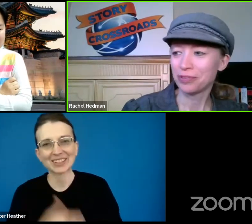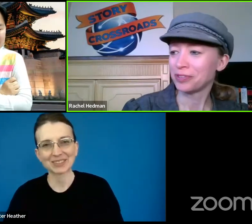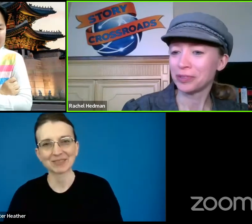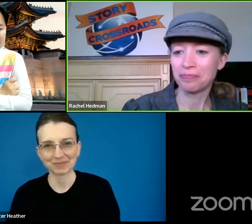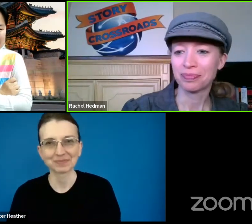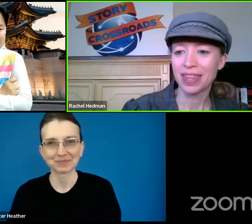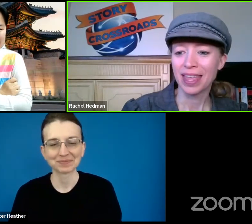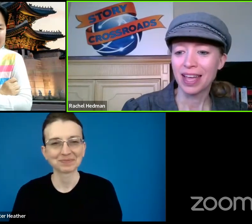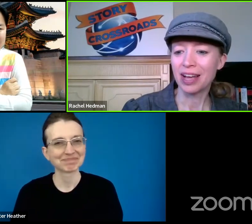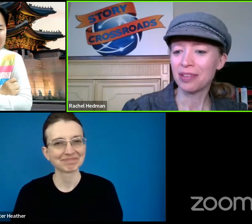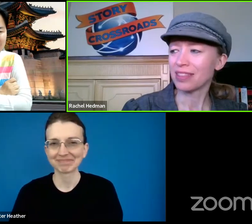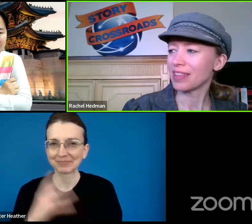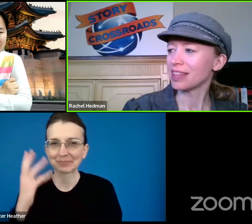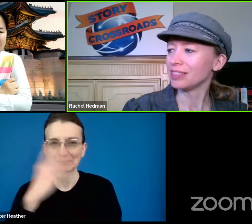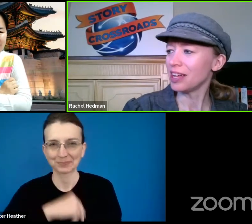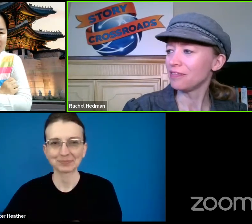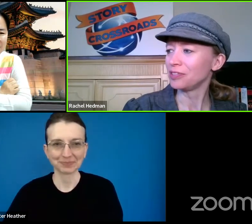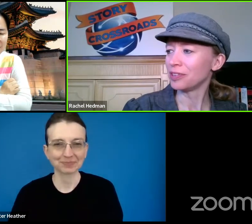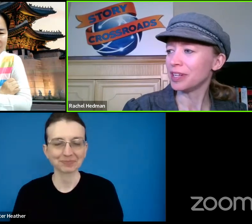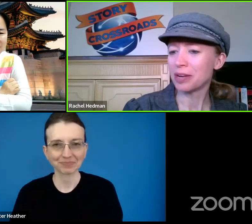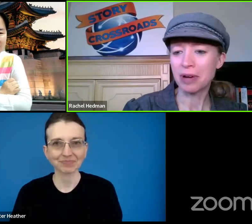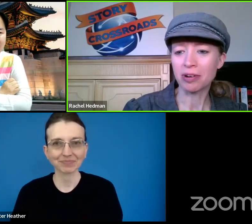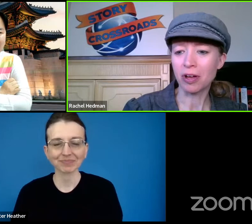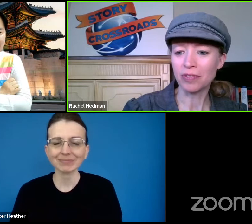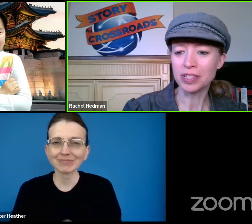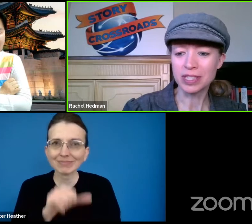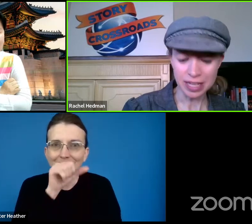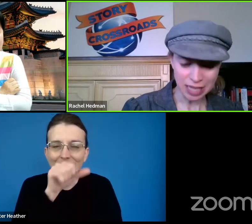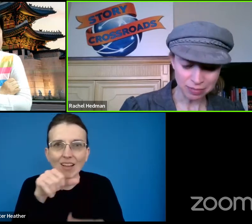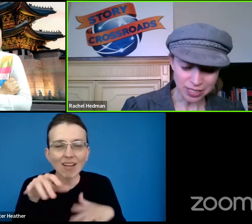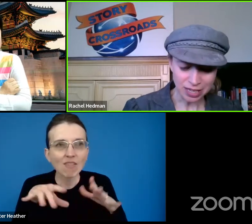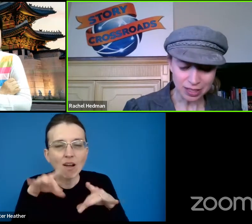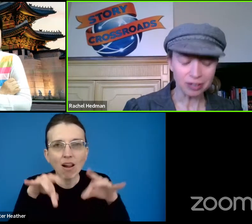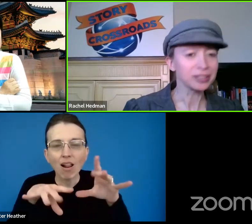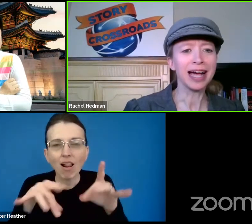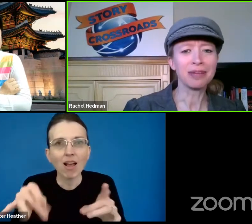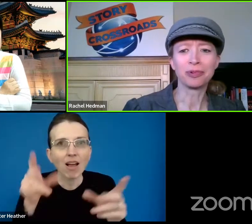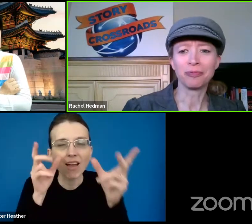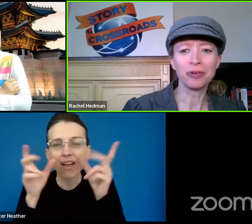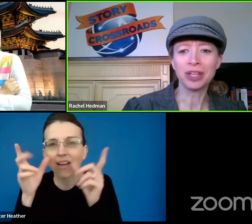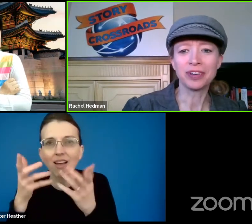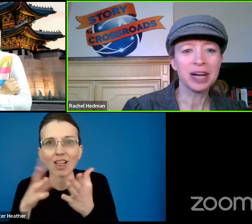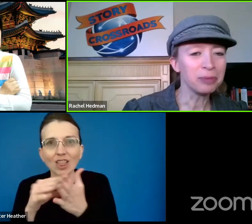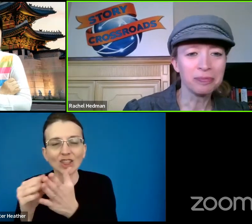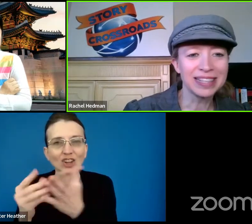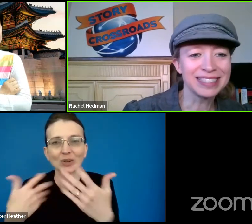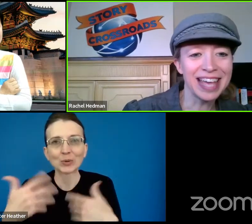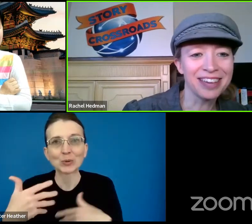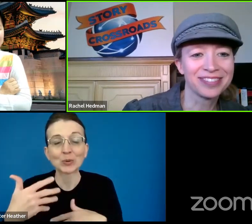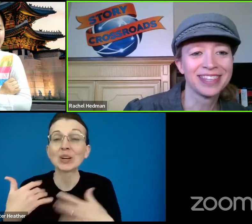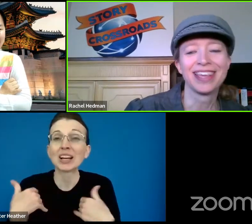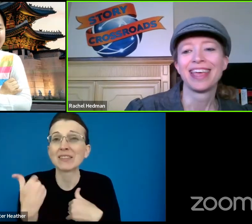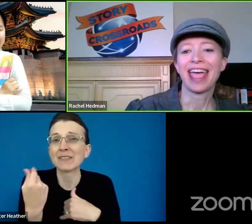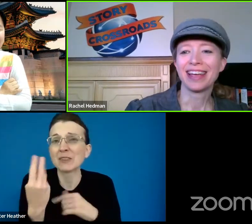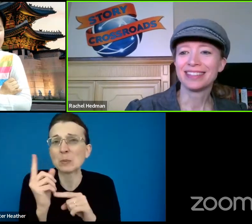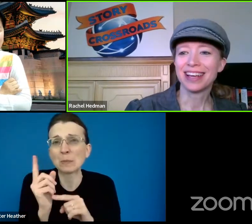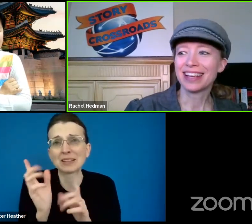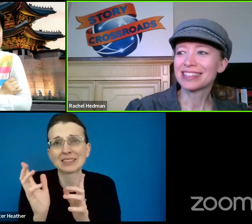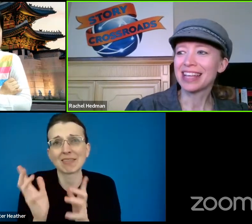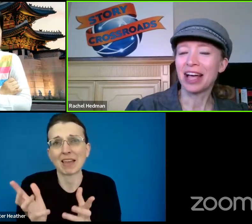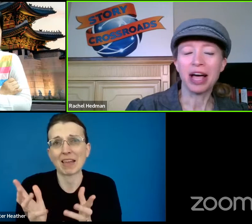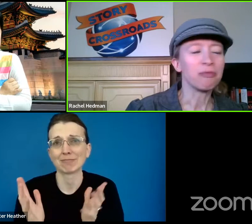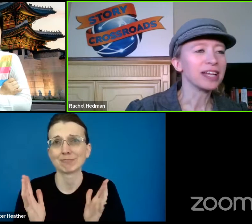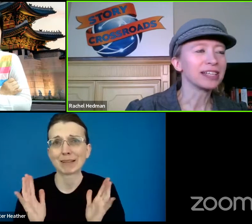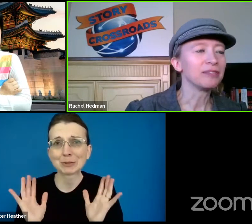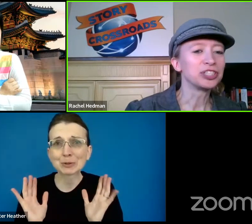Wow, beautiful. I love learning about all these things. I'm seeing that our time, we only have a couple minutes left. And I